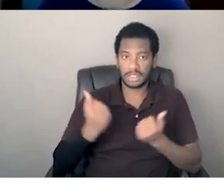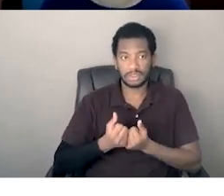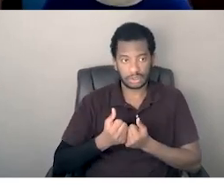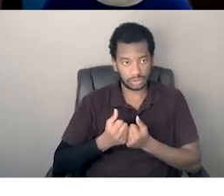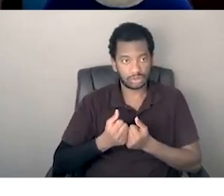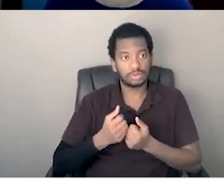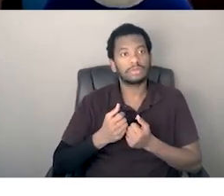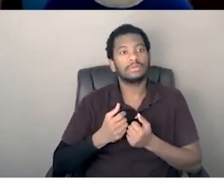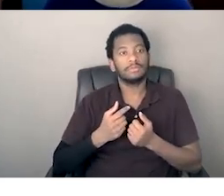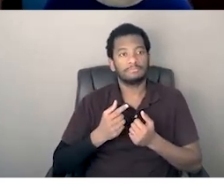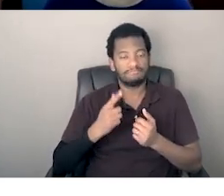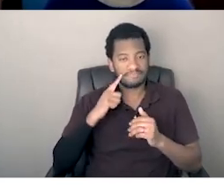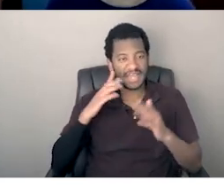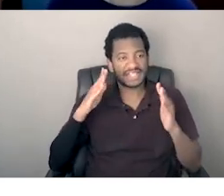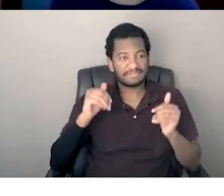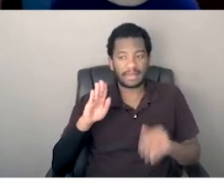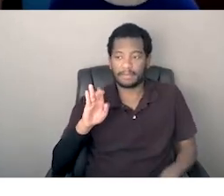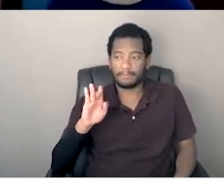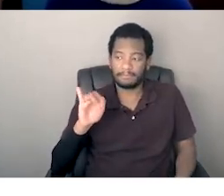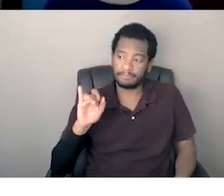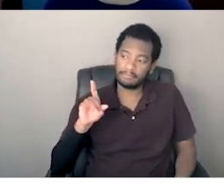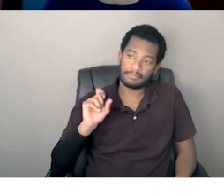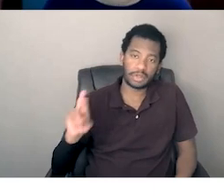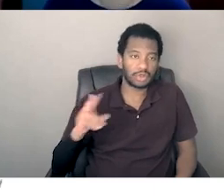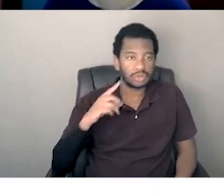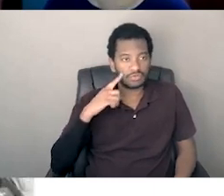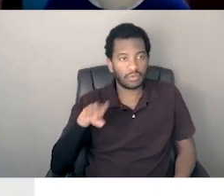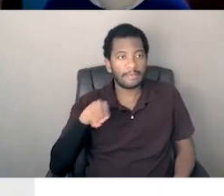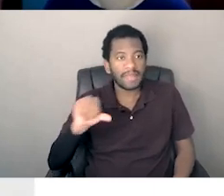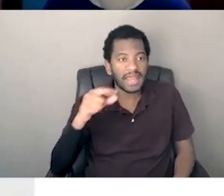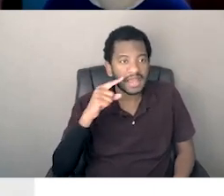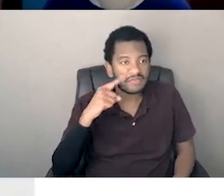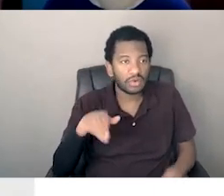paying for improvements to existing assets like cars and things like that.